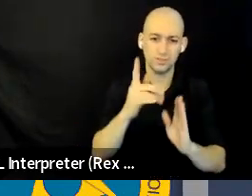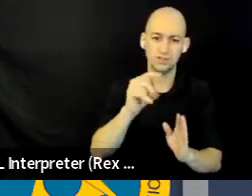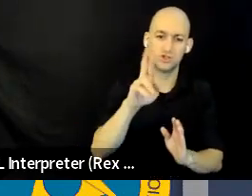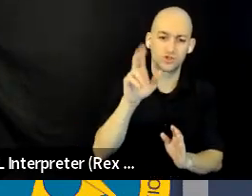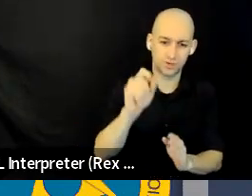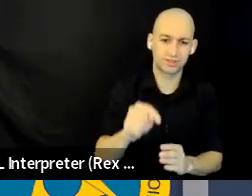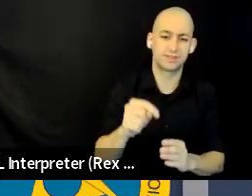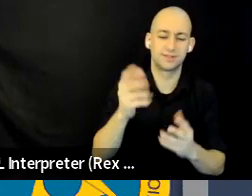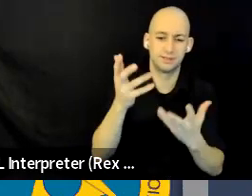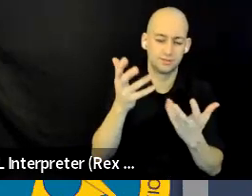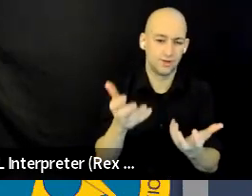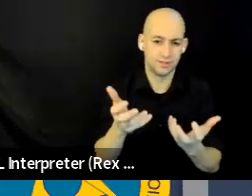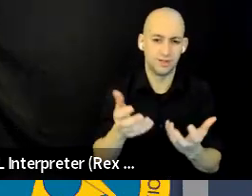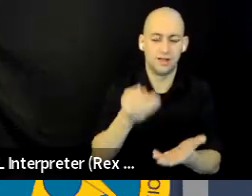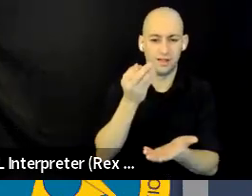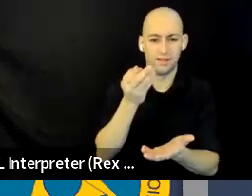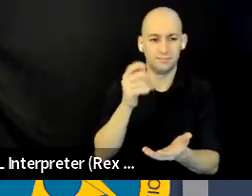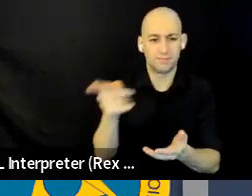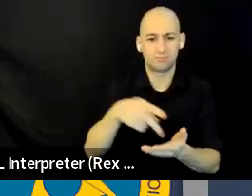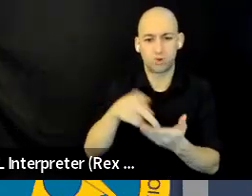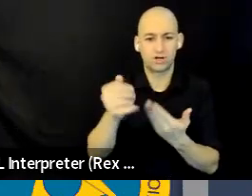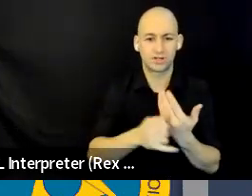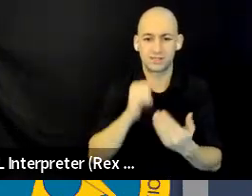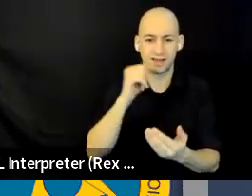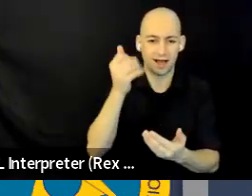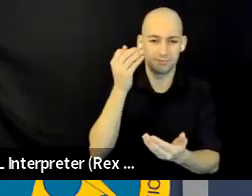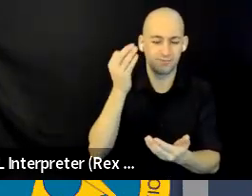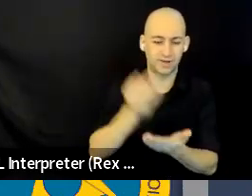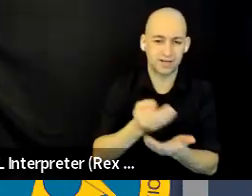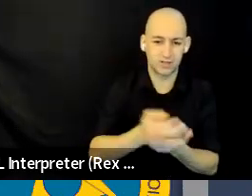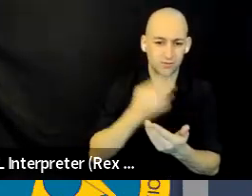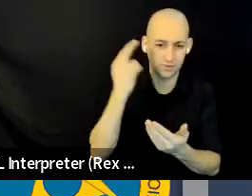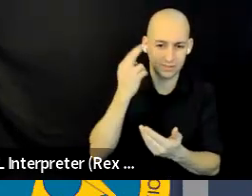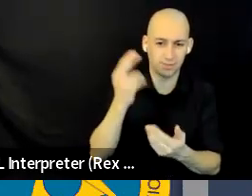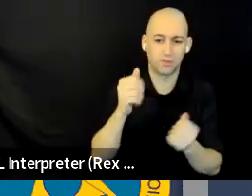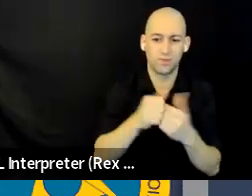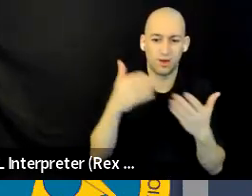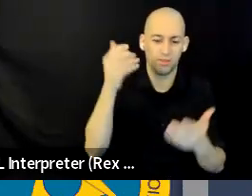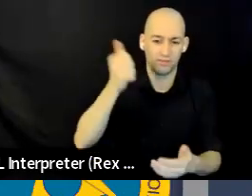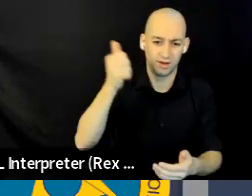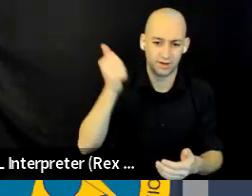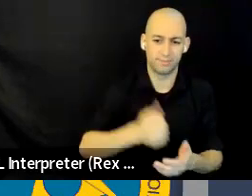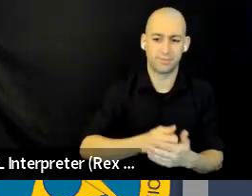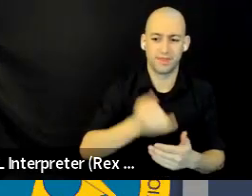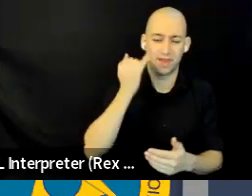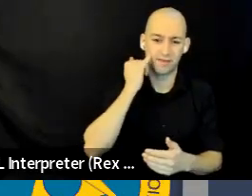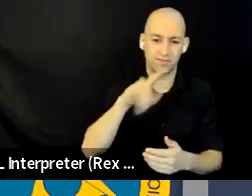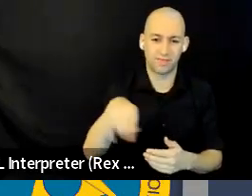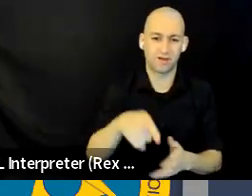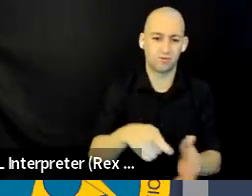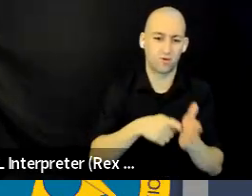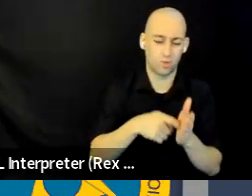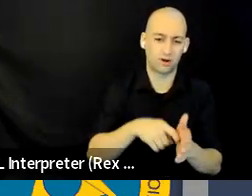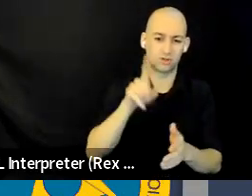project is not financially feasible without this funding. Therefore, if LTCAP funding requires proceeding with one of the 2 currently